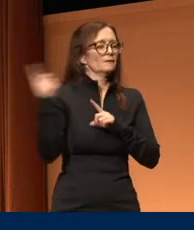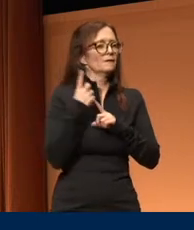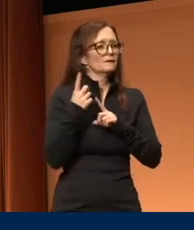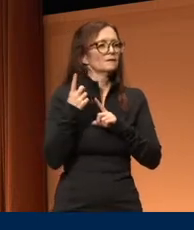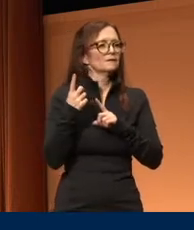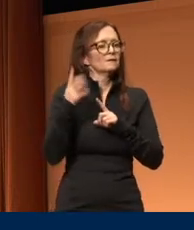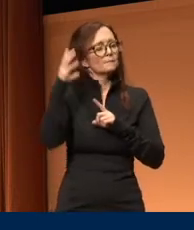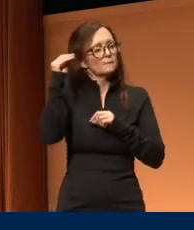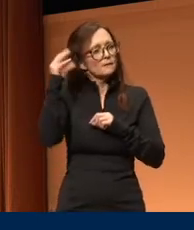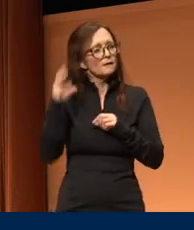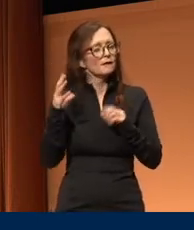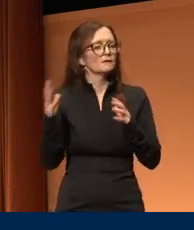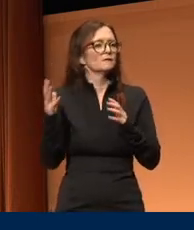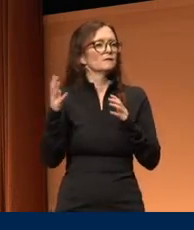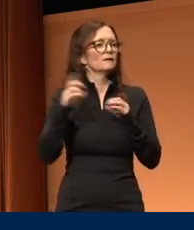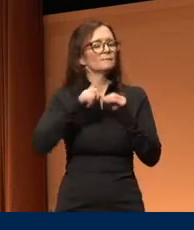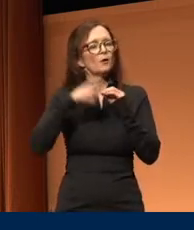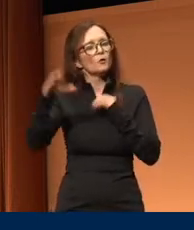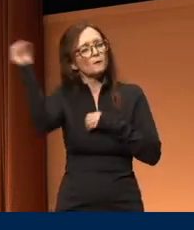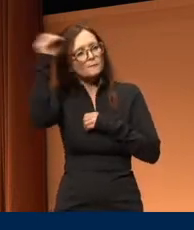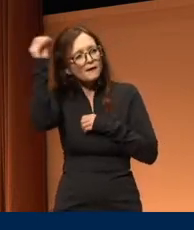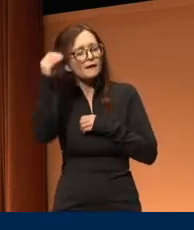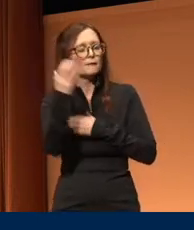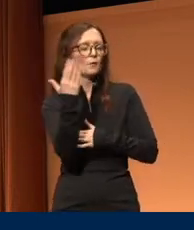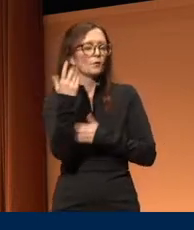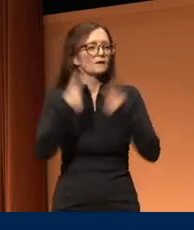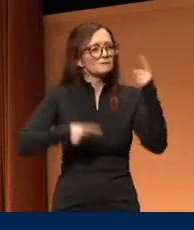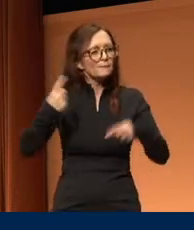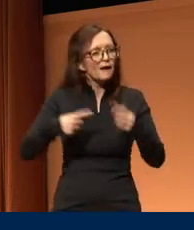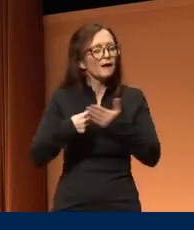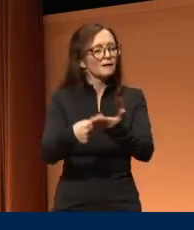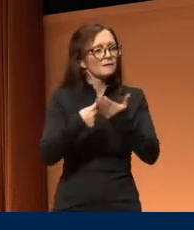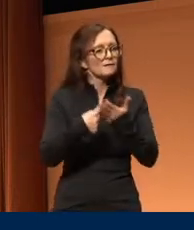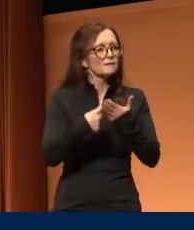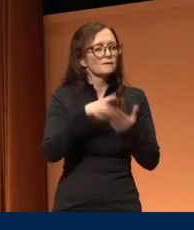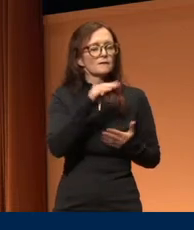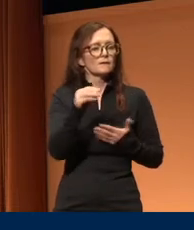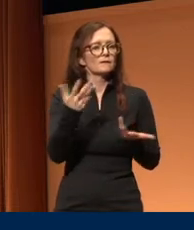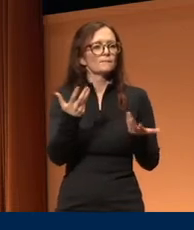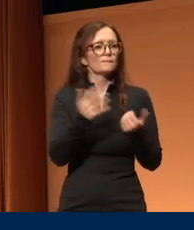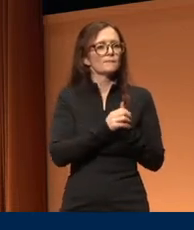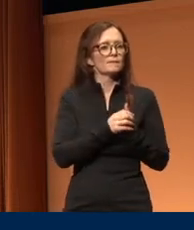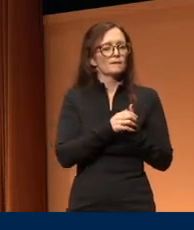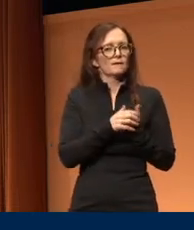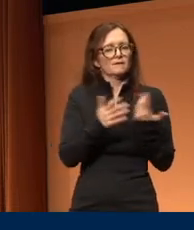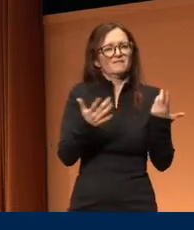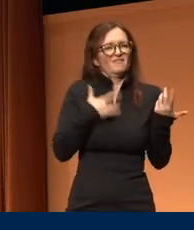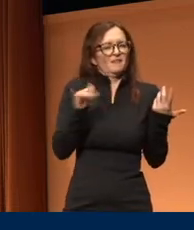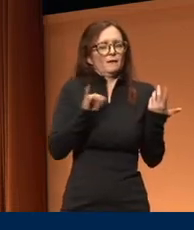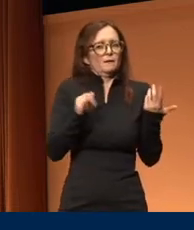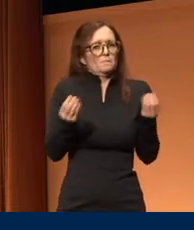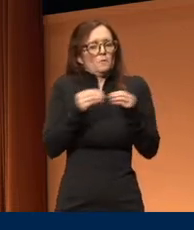stutterer, spoke to give her opinion about the morning debate, there was a light tremor in the room.